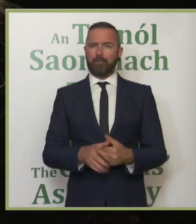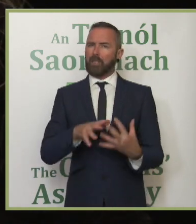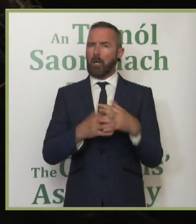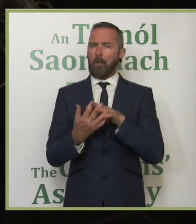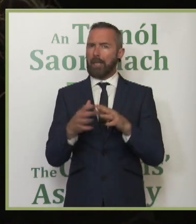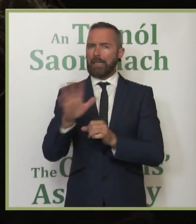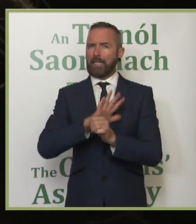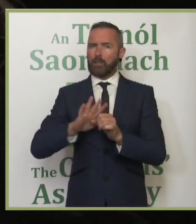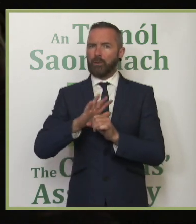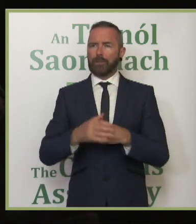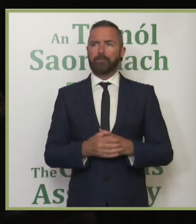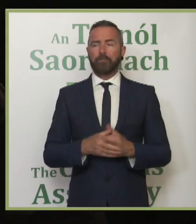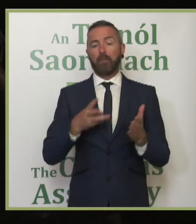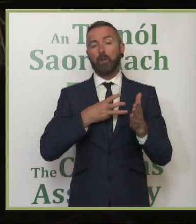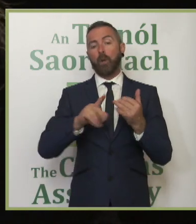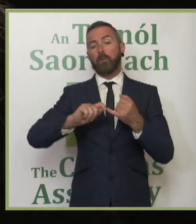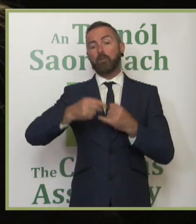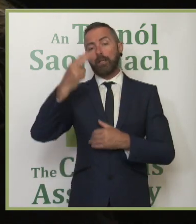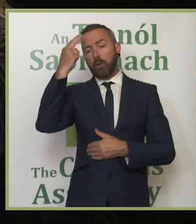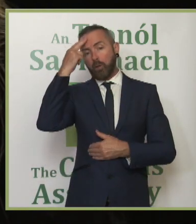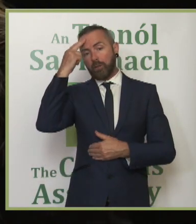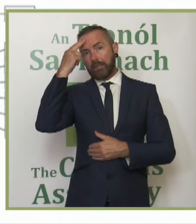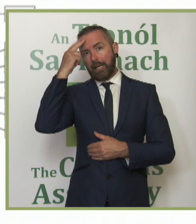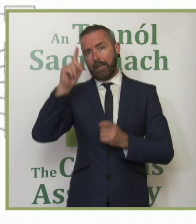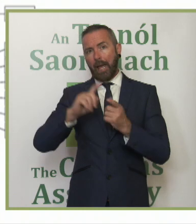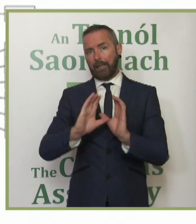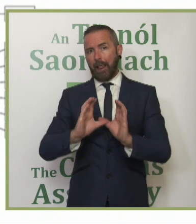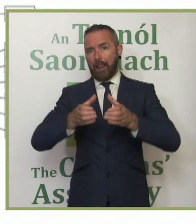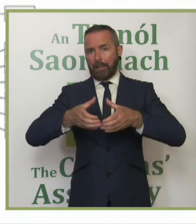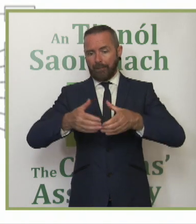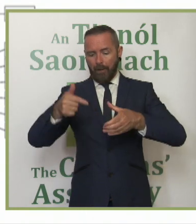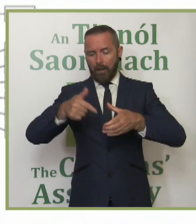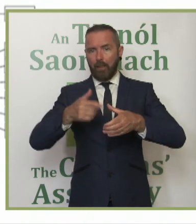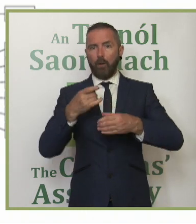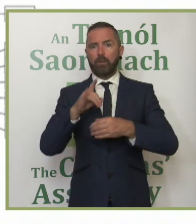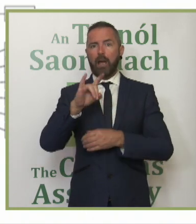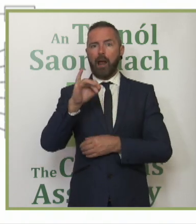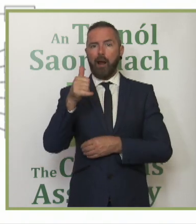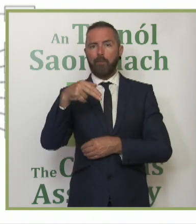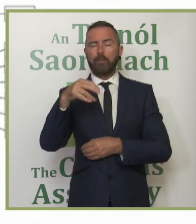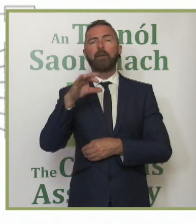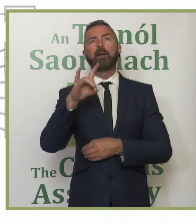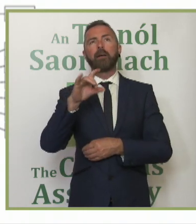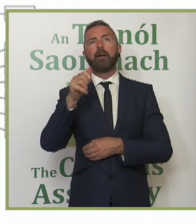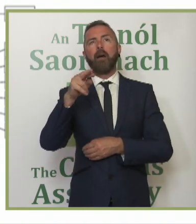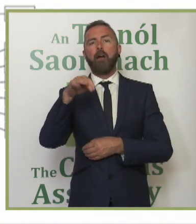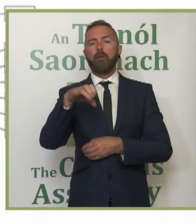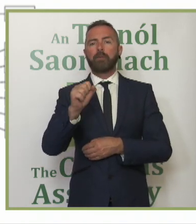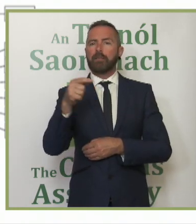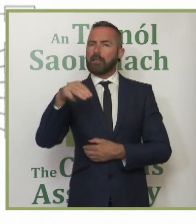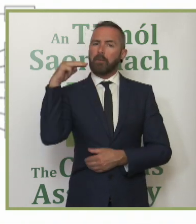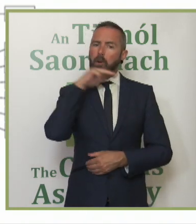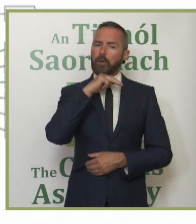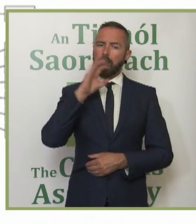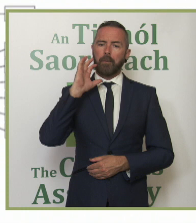when we try to understand and classify those harms, it becomes really important, because